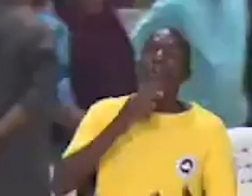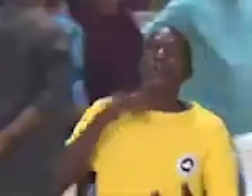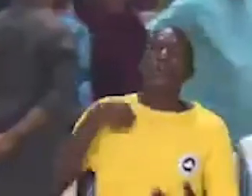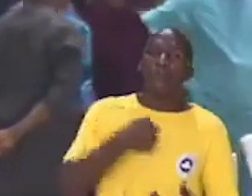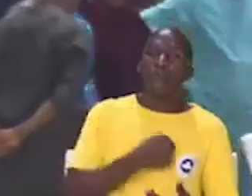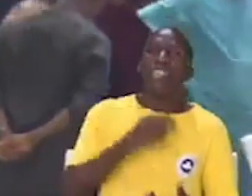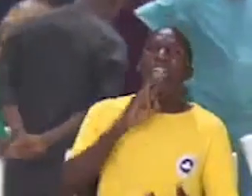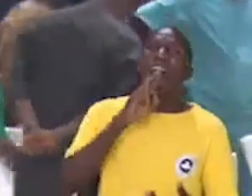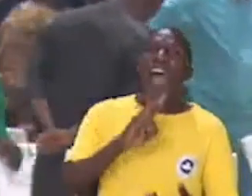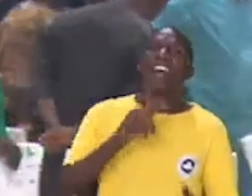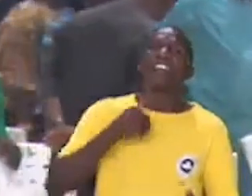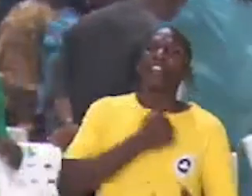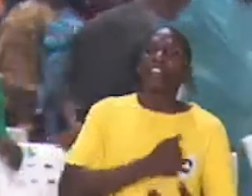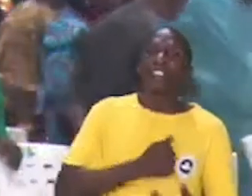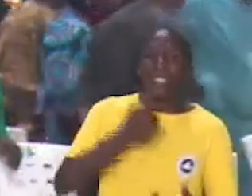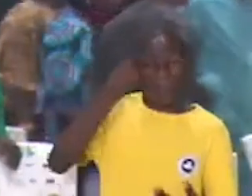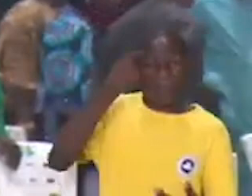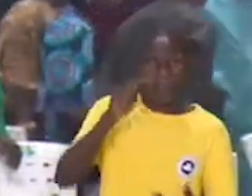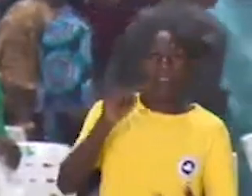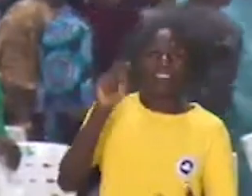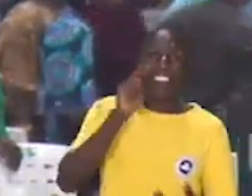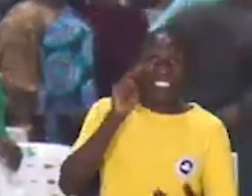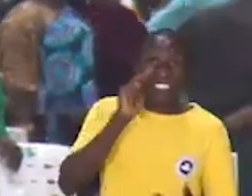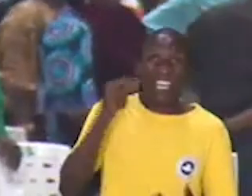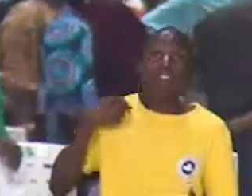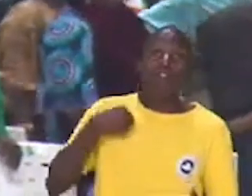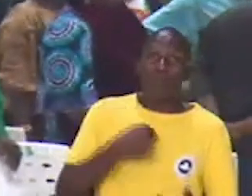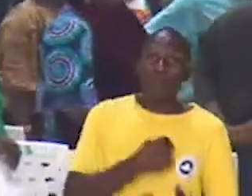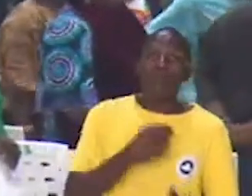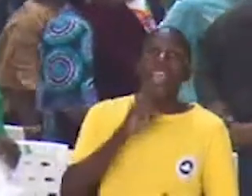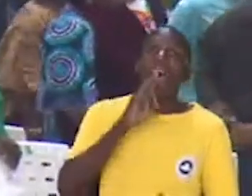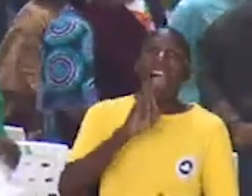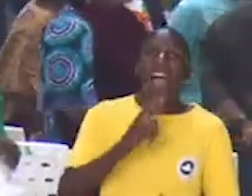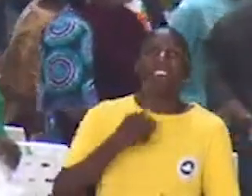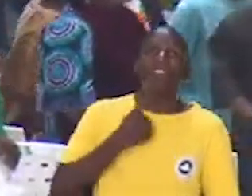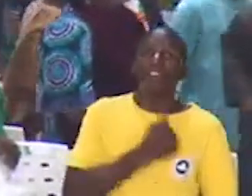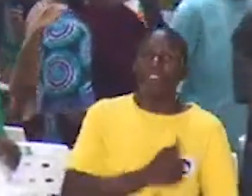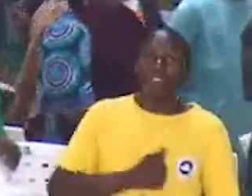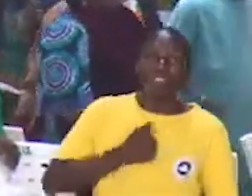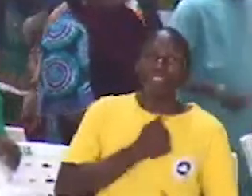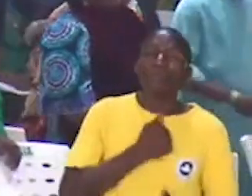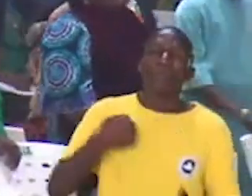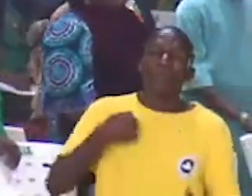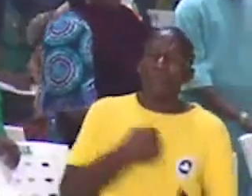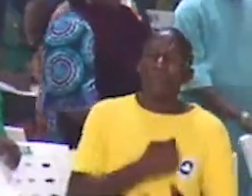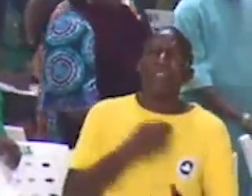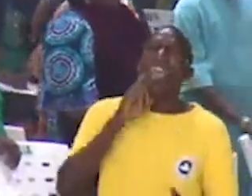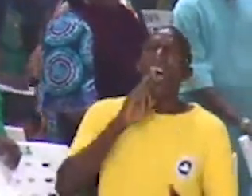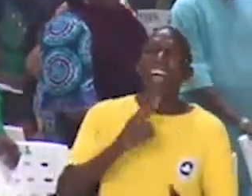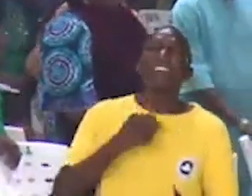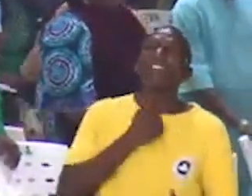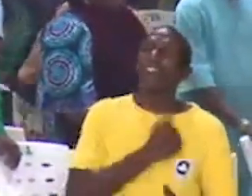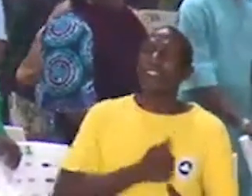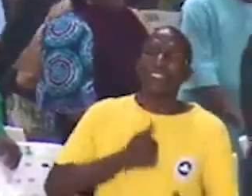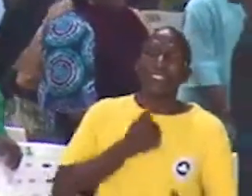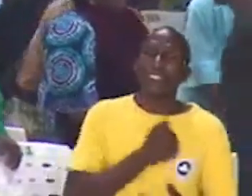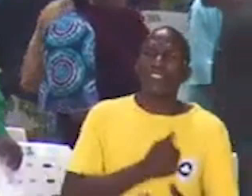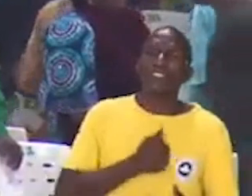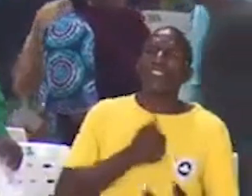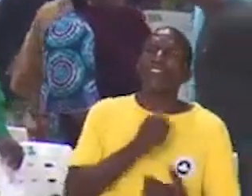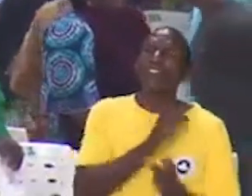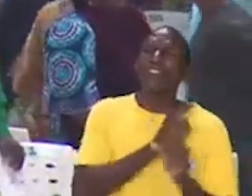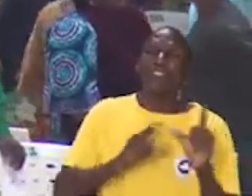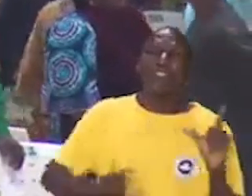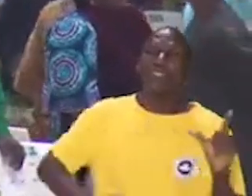for Nigeria. You have blessed us so much, but we have nothing to show. You have blessed many nations, and you have oppressed